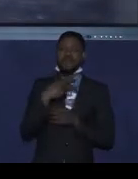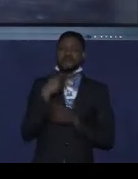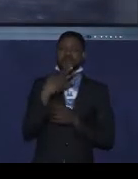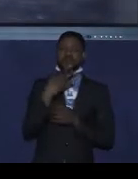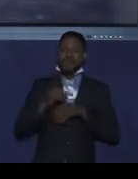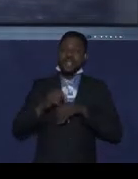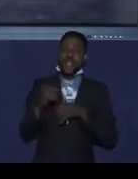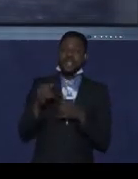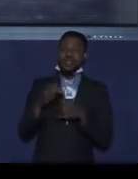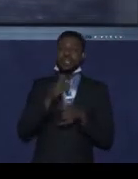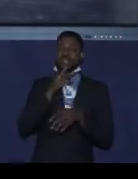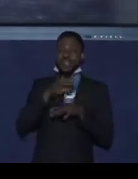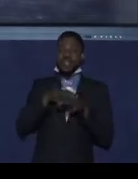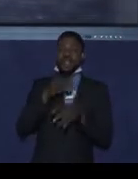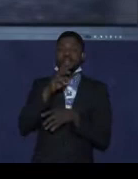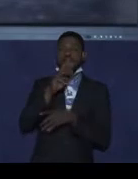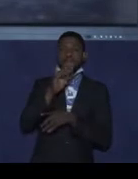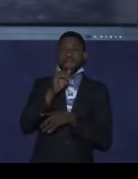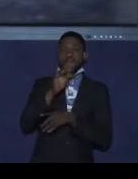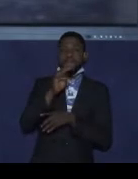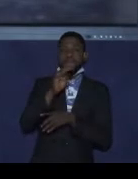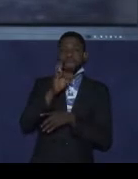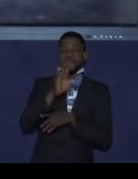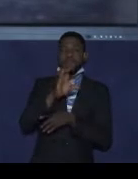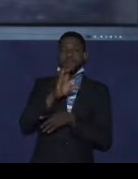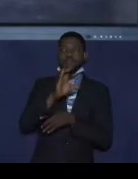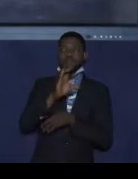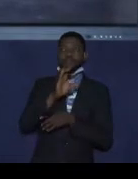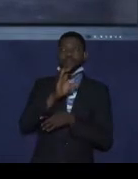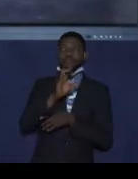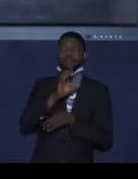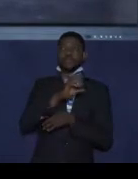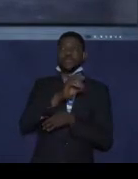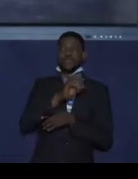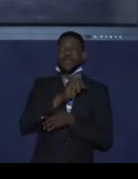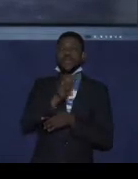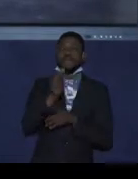voice or the gesture, is called a mimic.